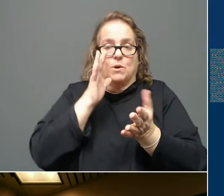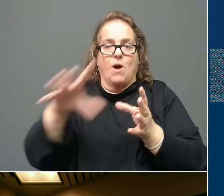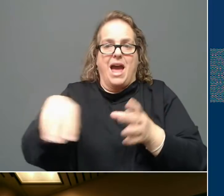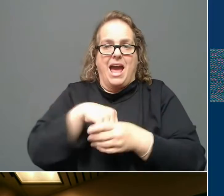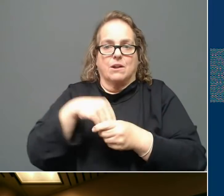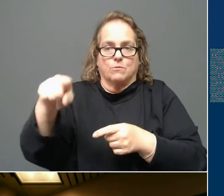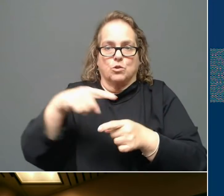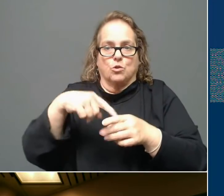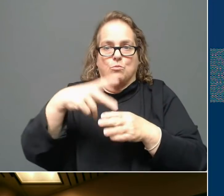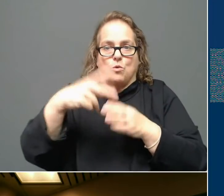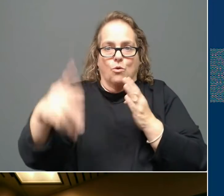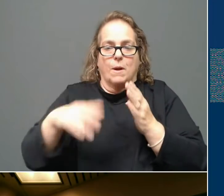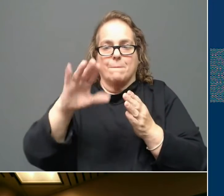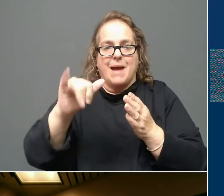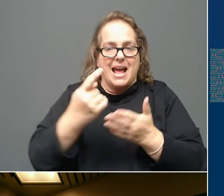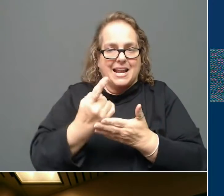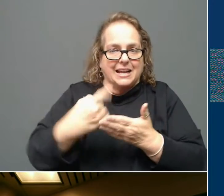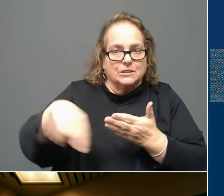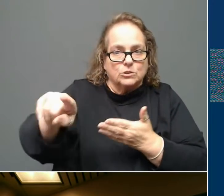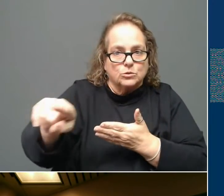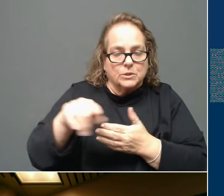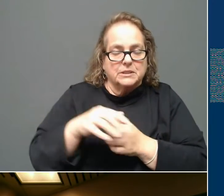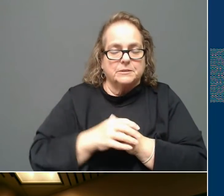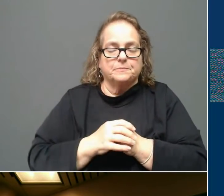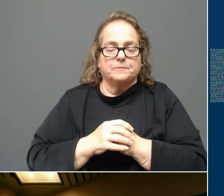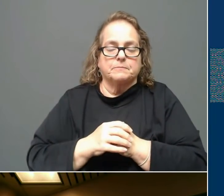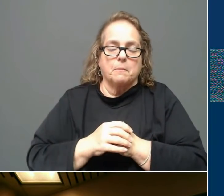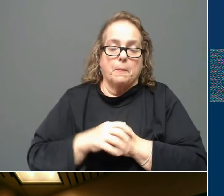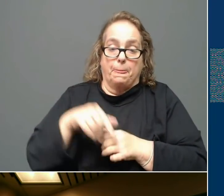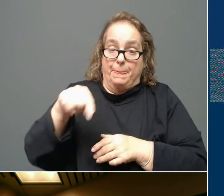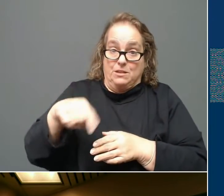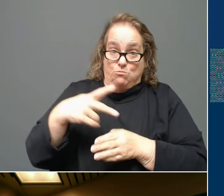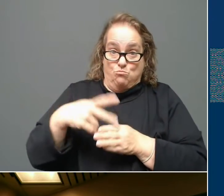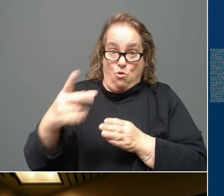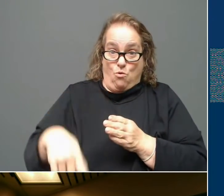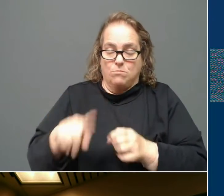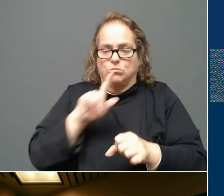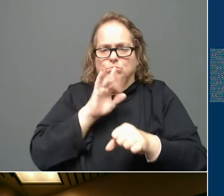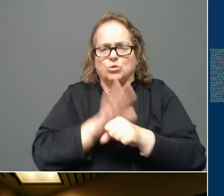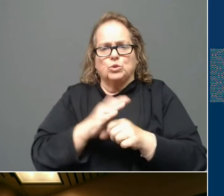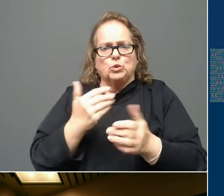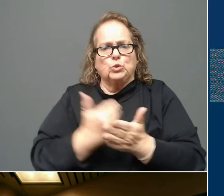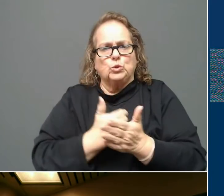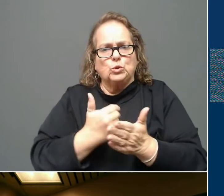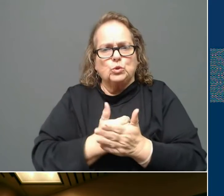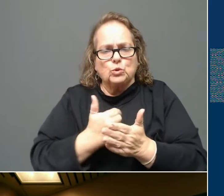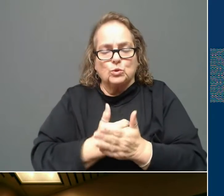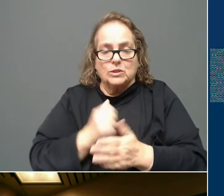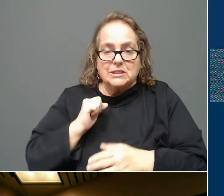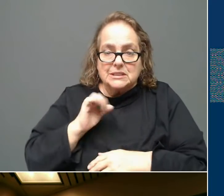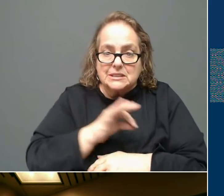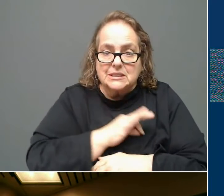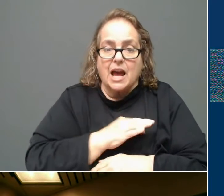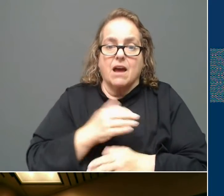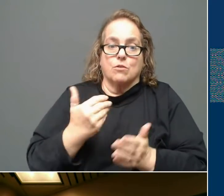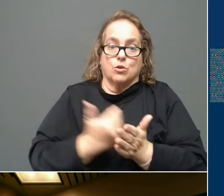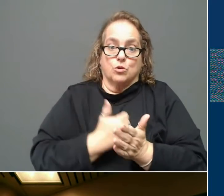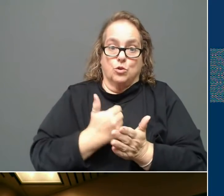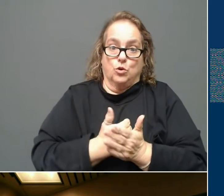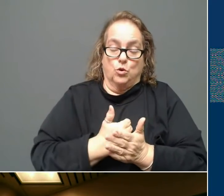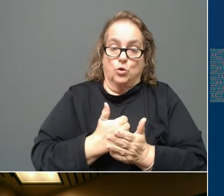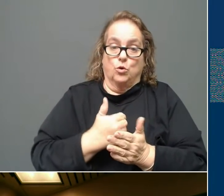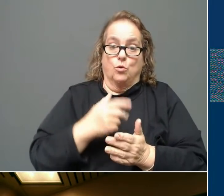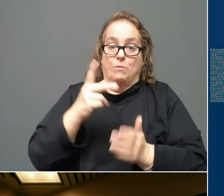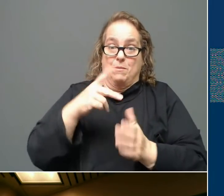state allocation. This program ensures that new residents, new staff, and reluctant residents and staff will be able to